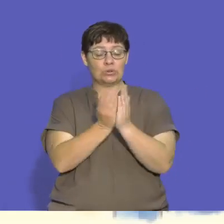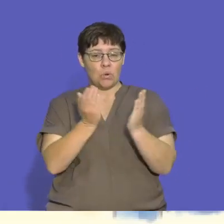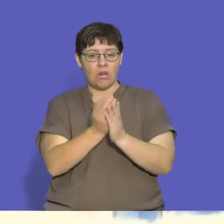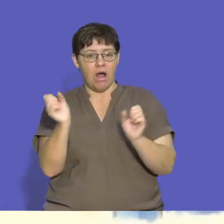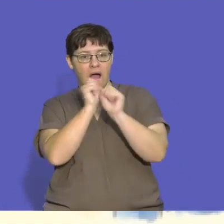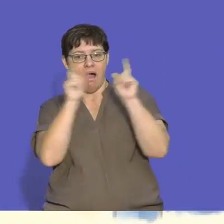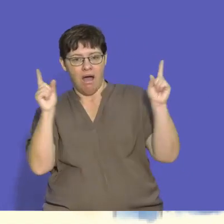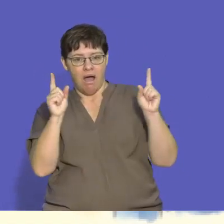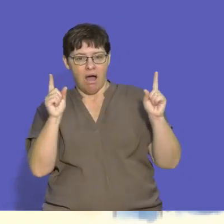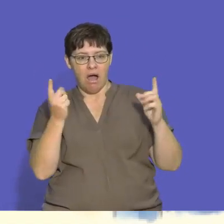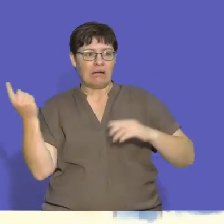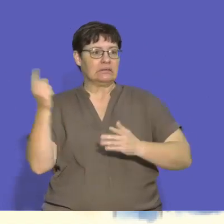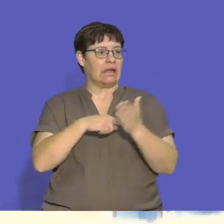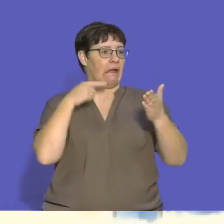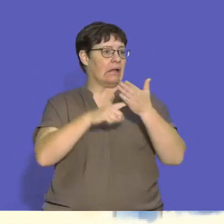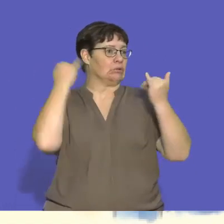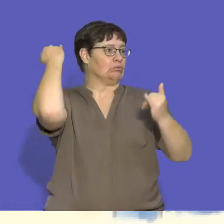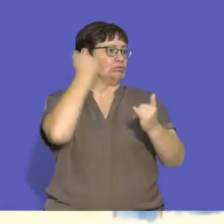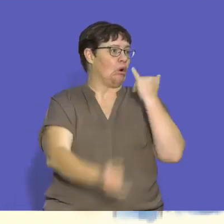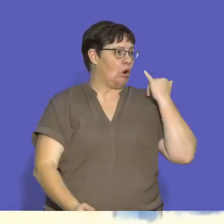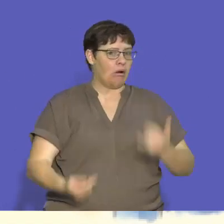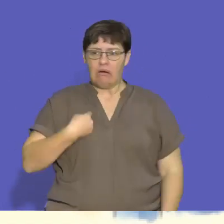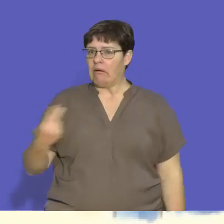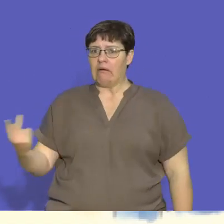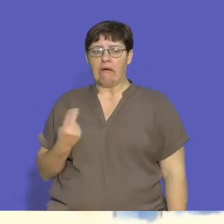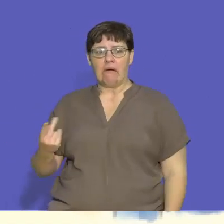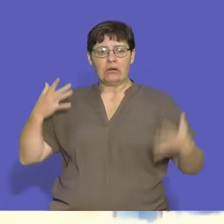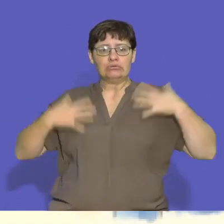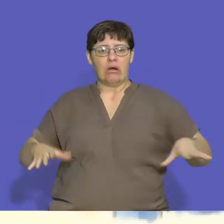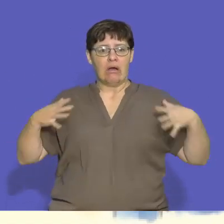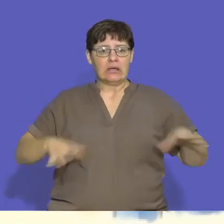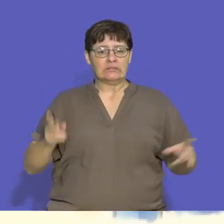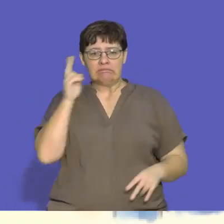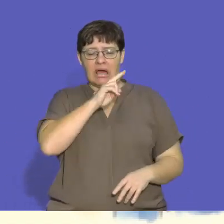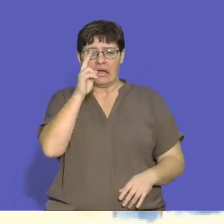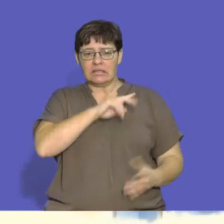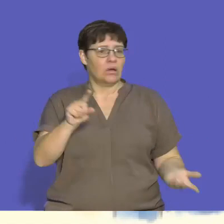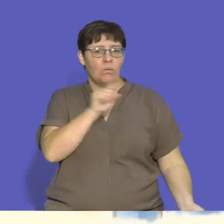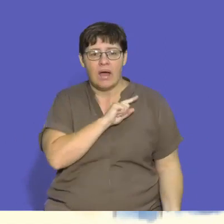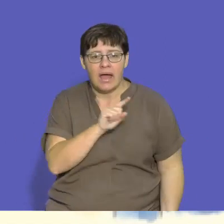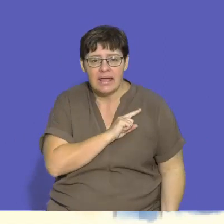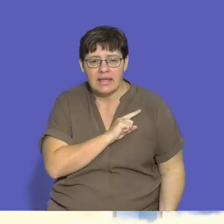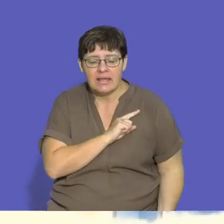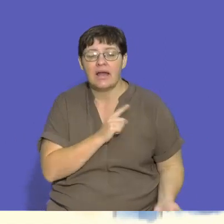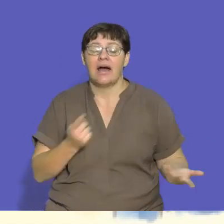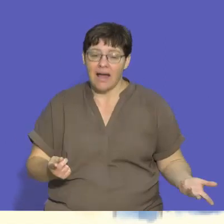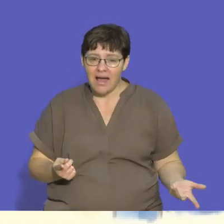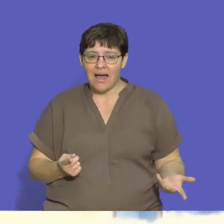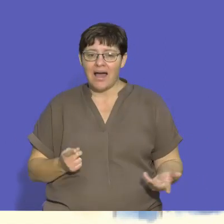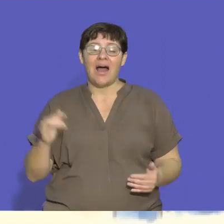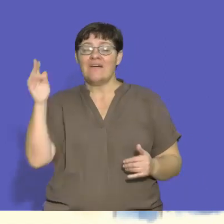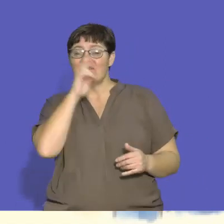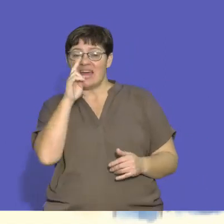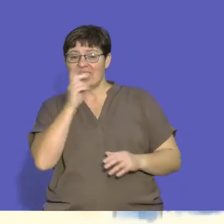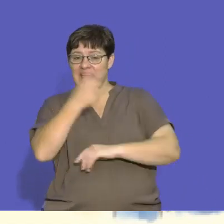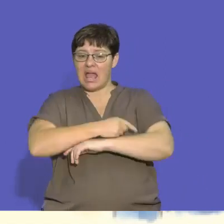they realized they had the wrong date. They were the only kids who were dressed up. Why? Comic Day was